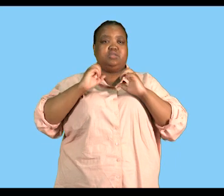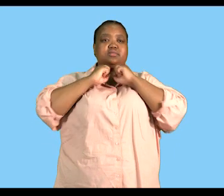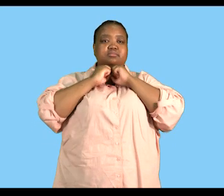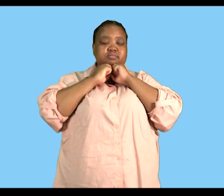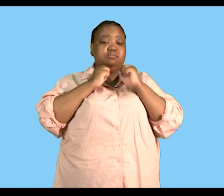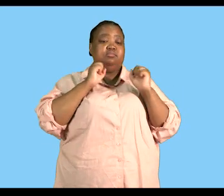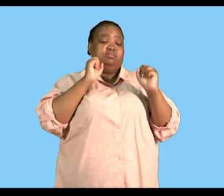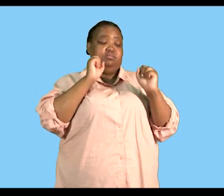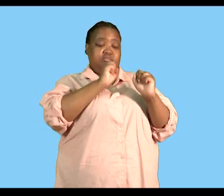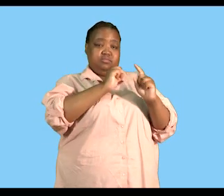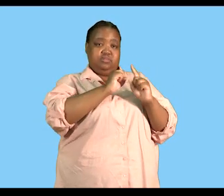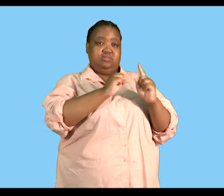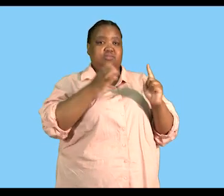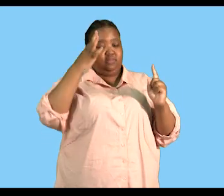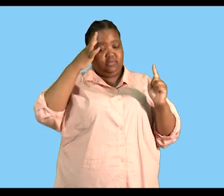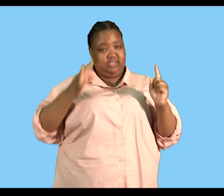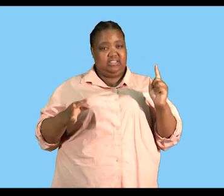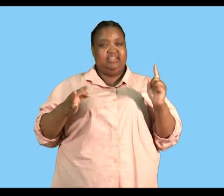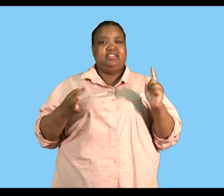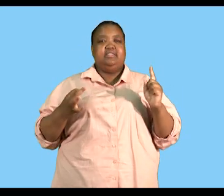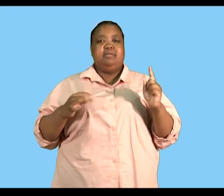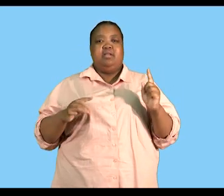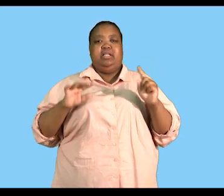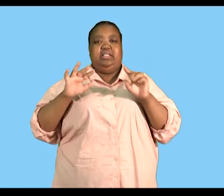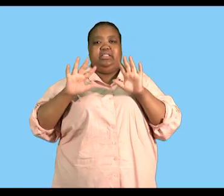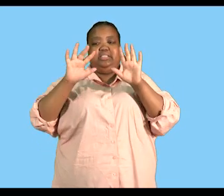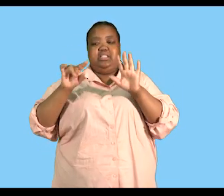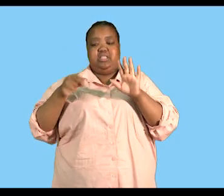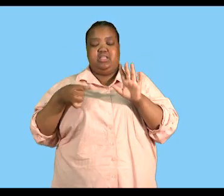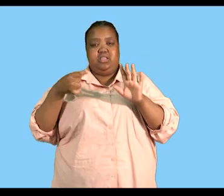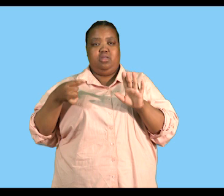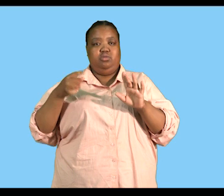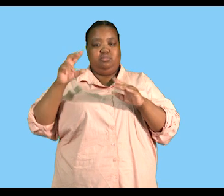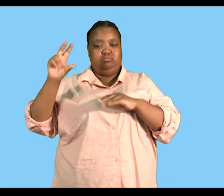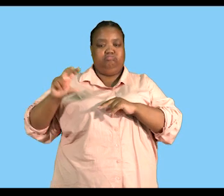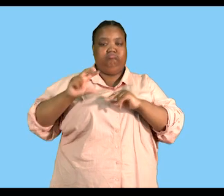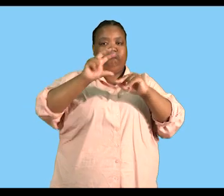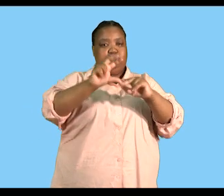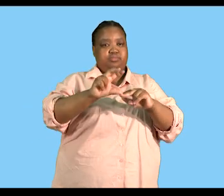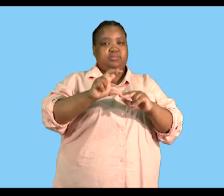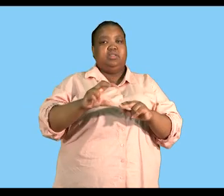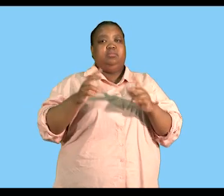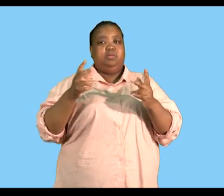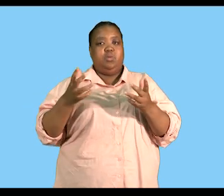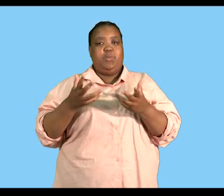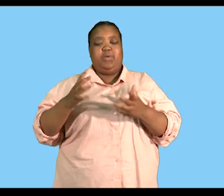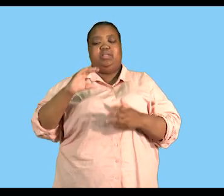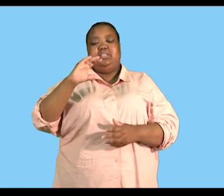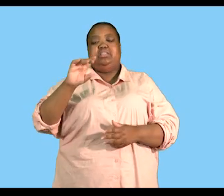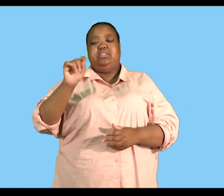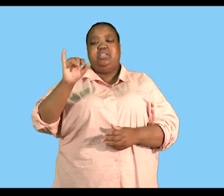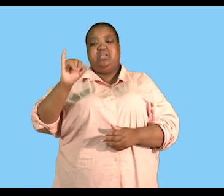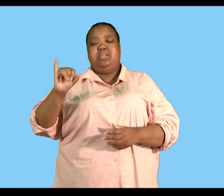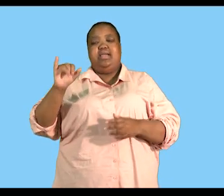of 10,000 with the CTI Bank to save up for her matric farewell in 2 years'